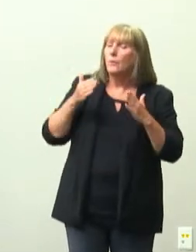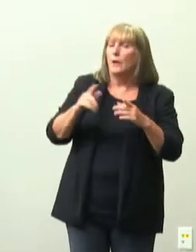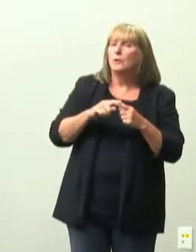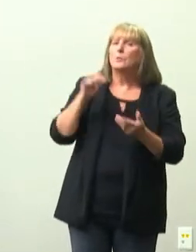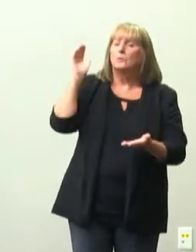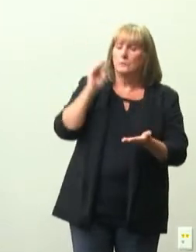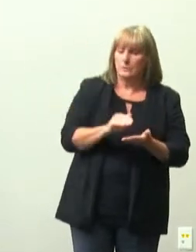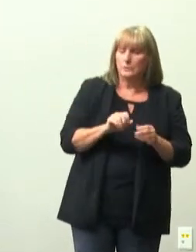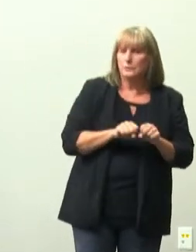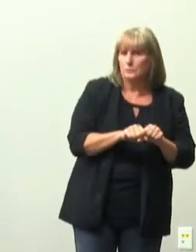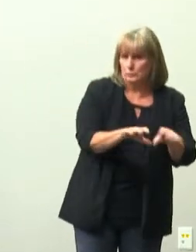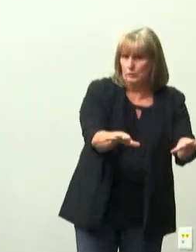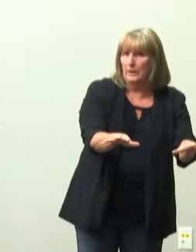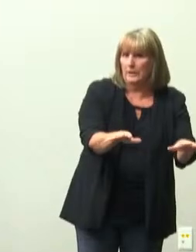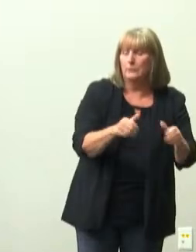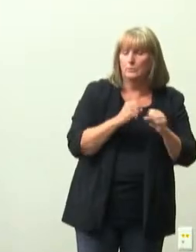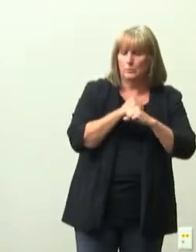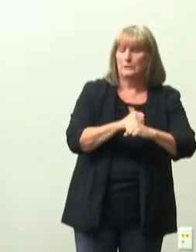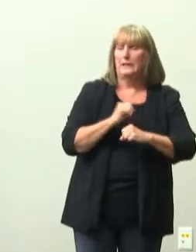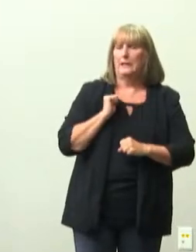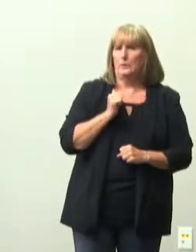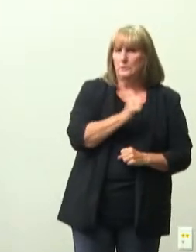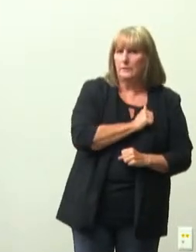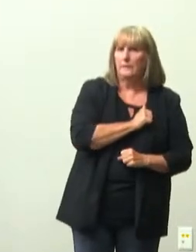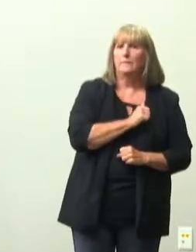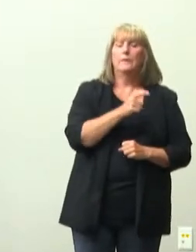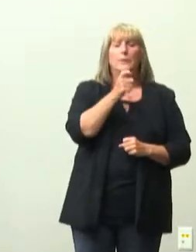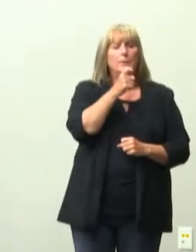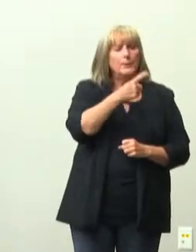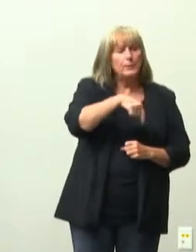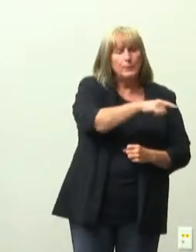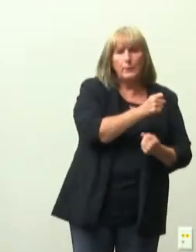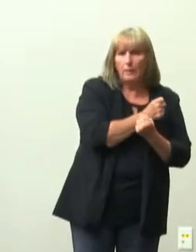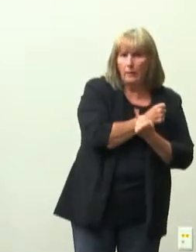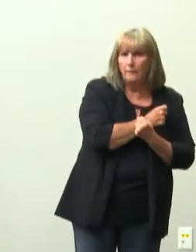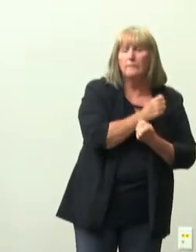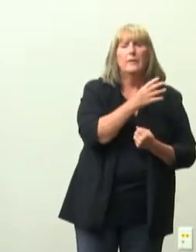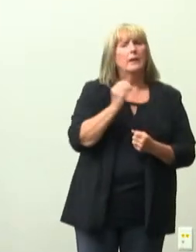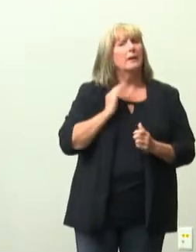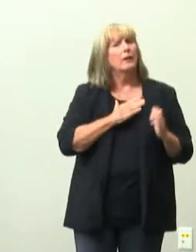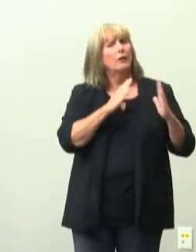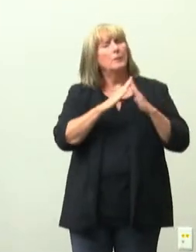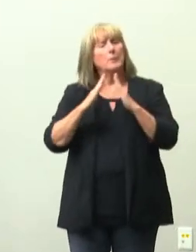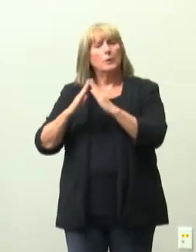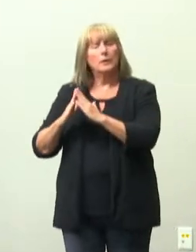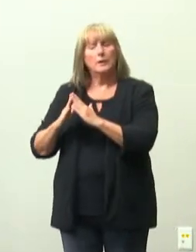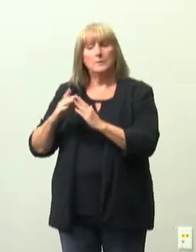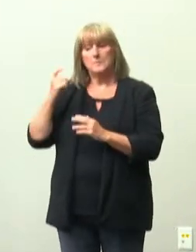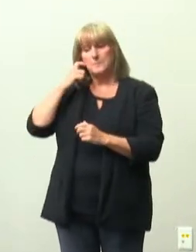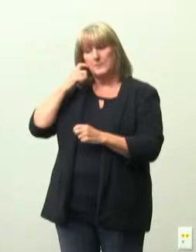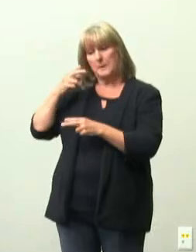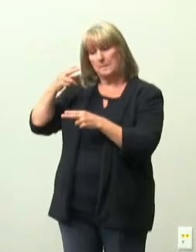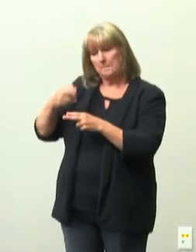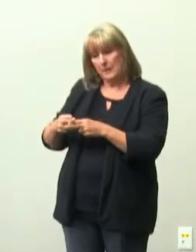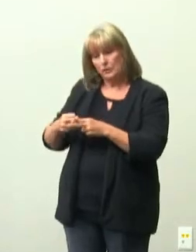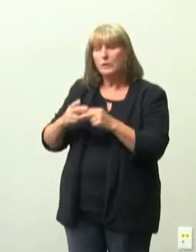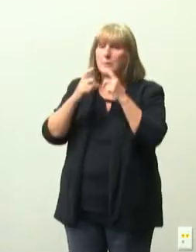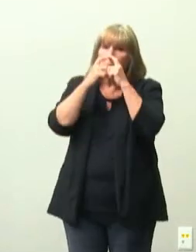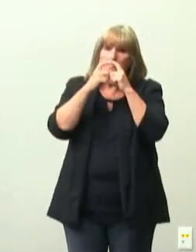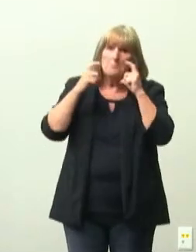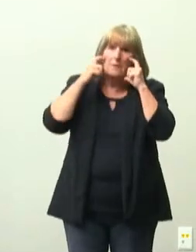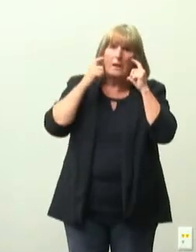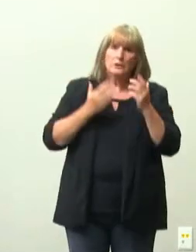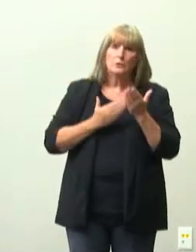Delta variant and protect ourselves, our loved ones, and our community. As we mentioned previously, masks are recommended